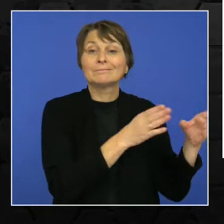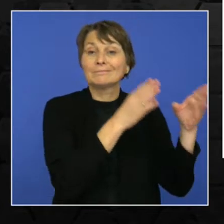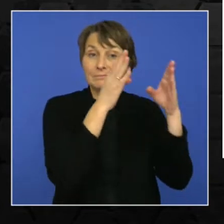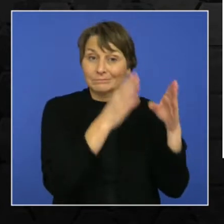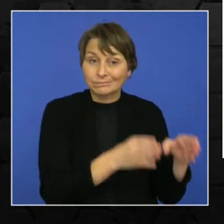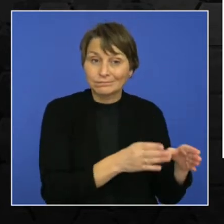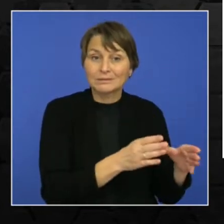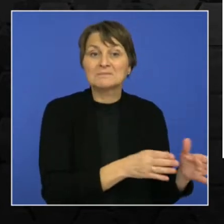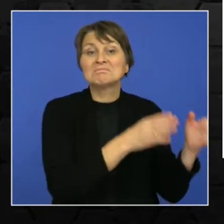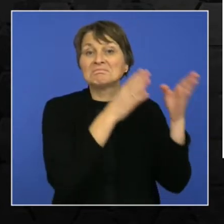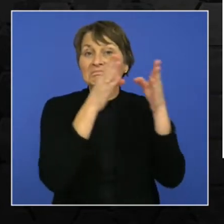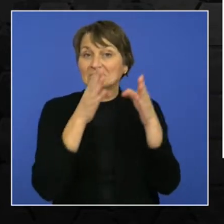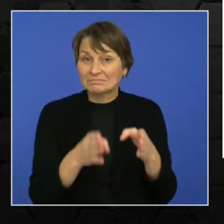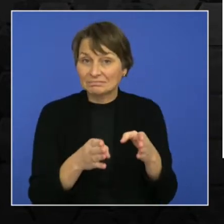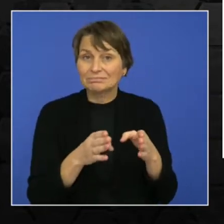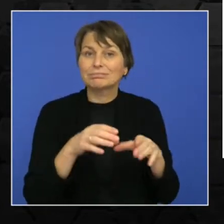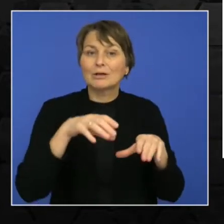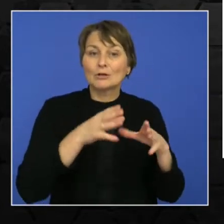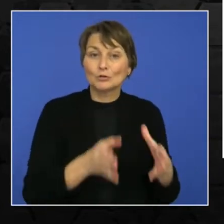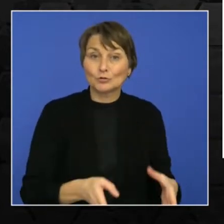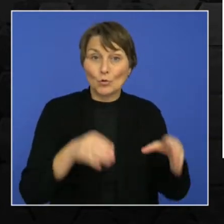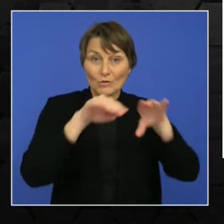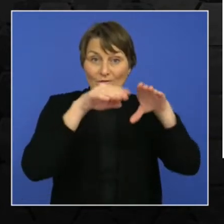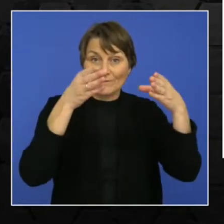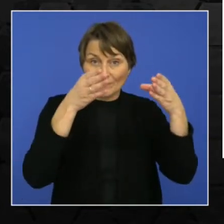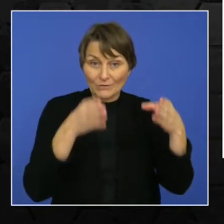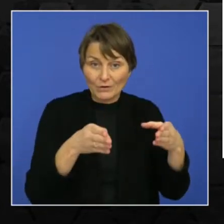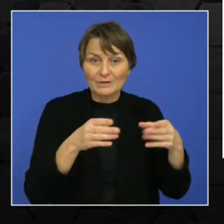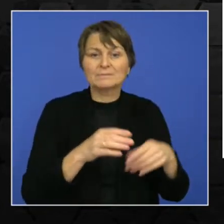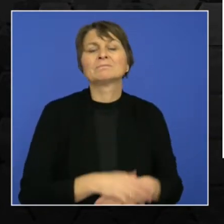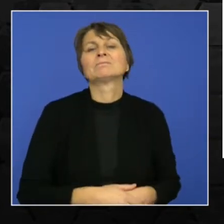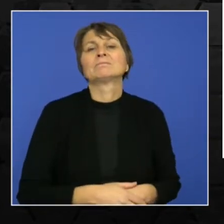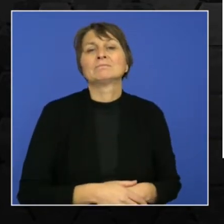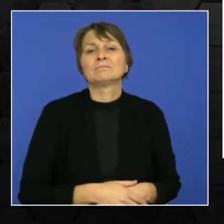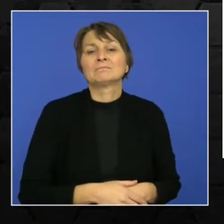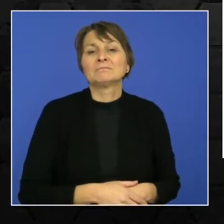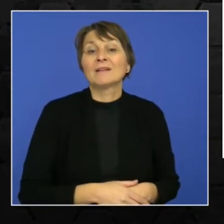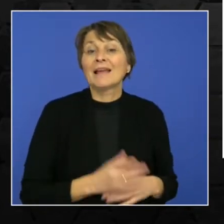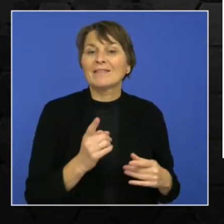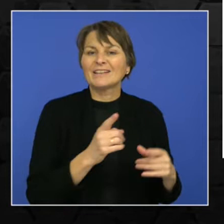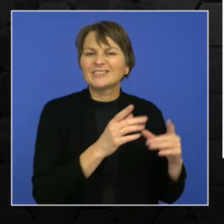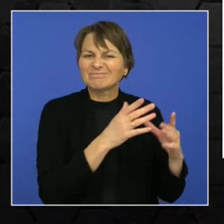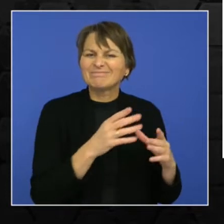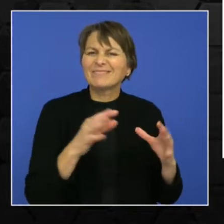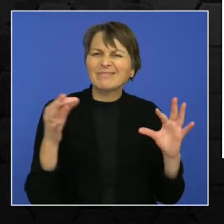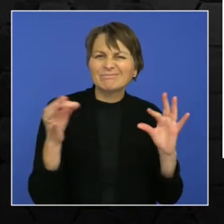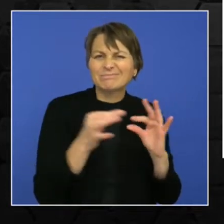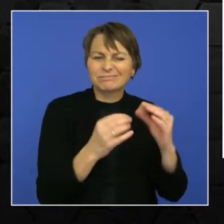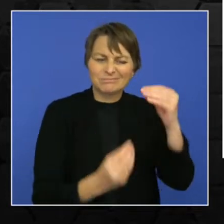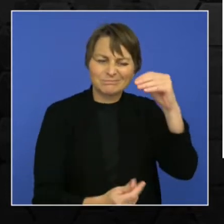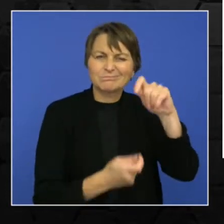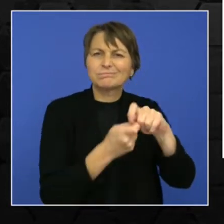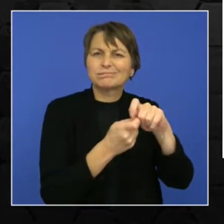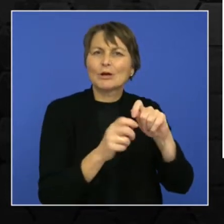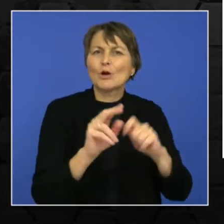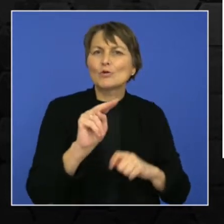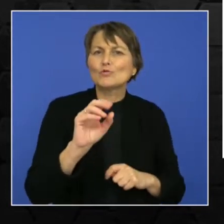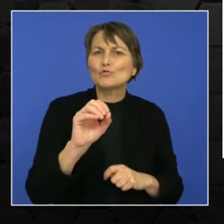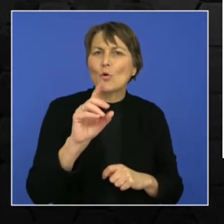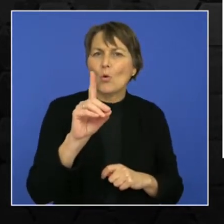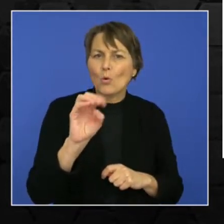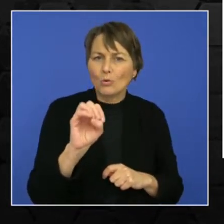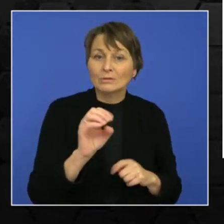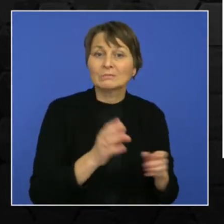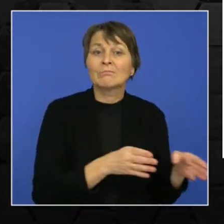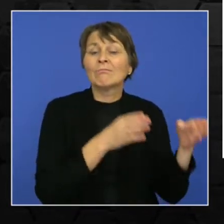In server side, the whole server, you can say backend stuff is based on Node.js. So you can go on there. Cool. In mobile application also, if you are a React